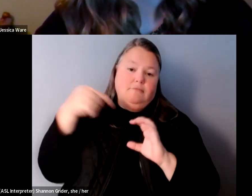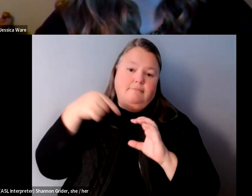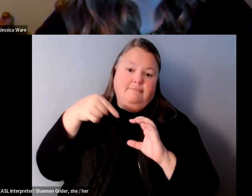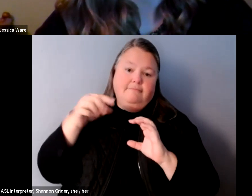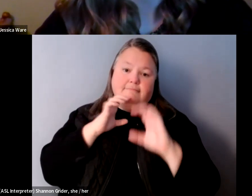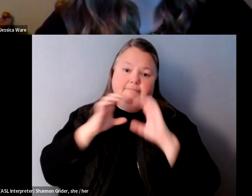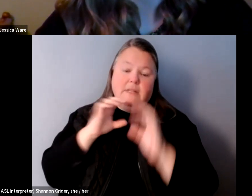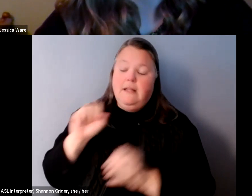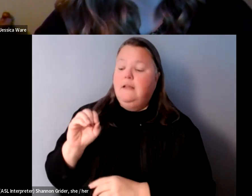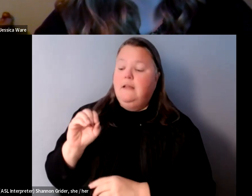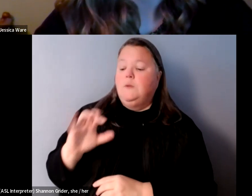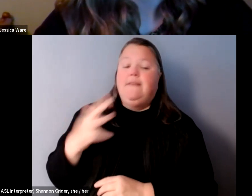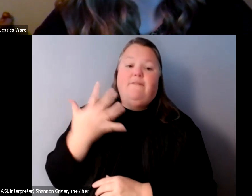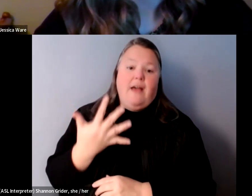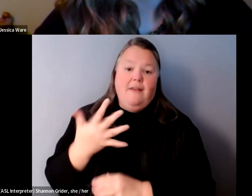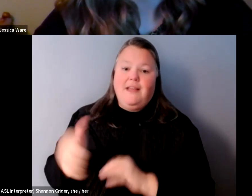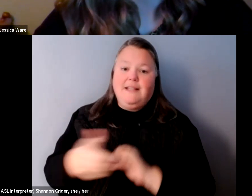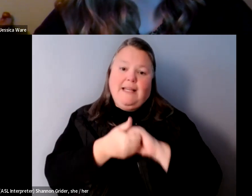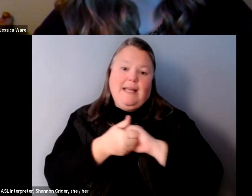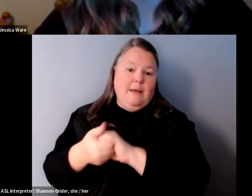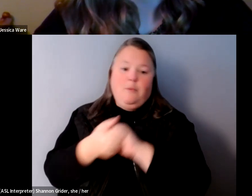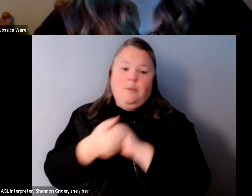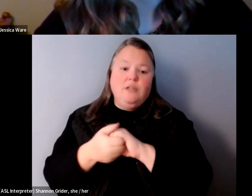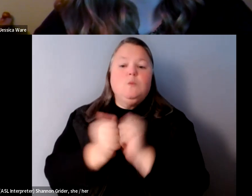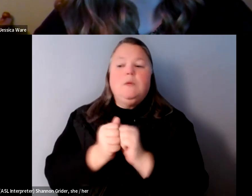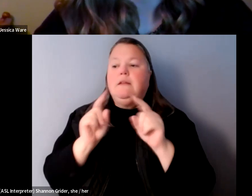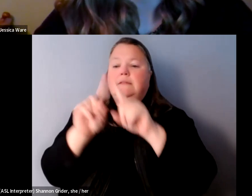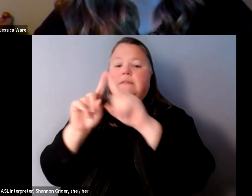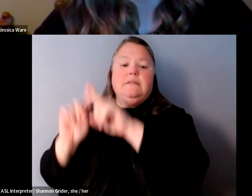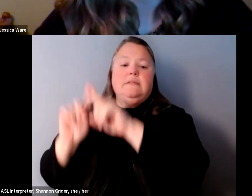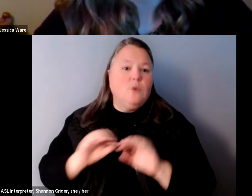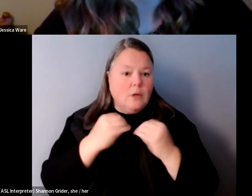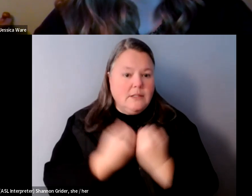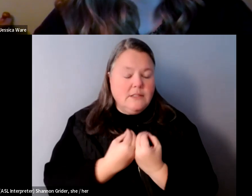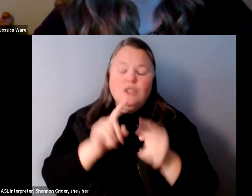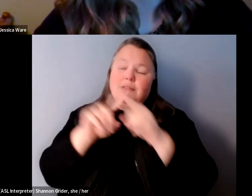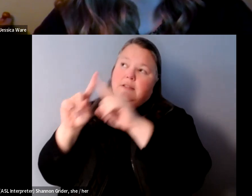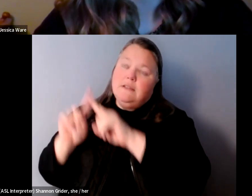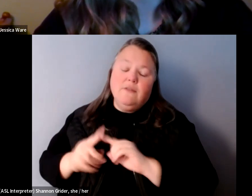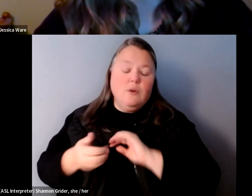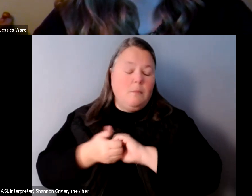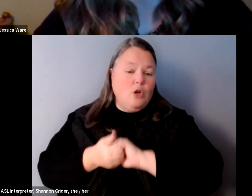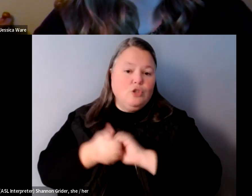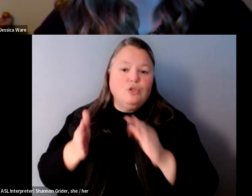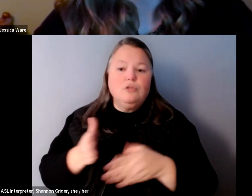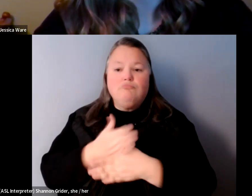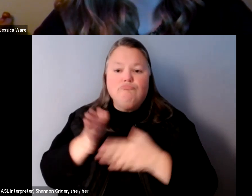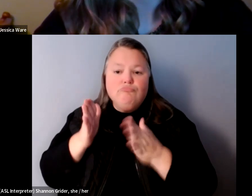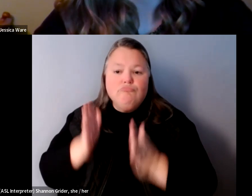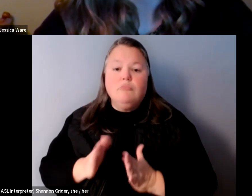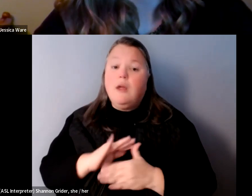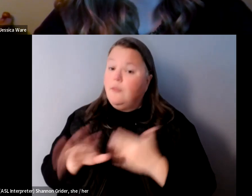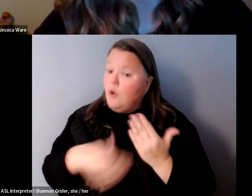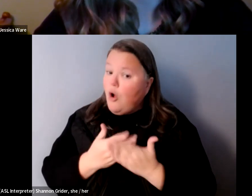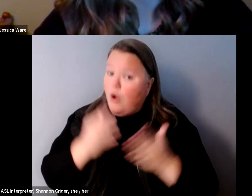Care 5 is, you know, a collaboration of a bunch of different organizations and partners, and I think that they're all geared towards